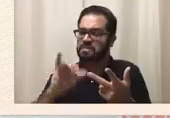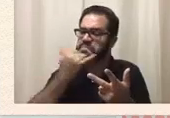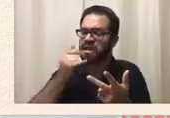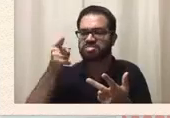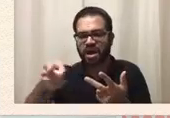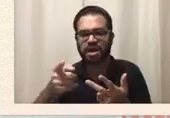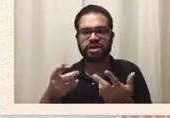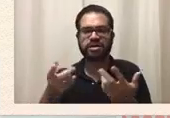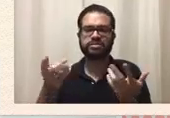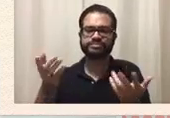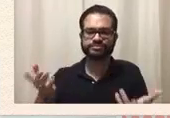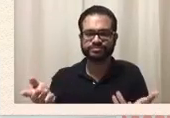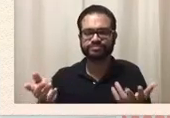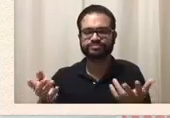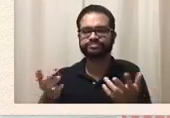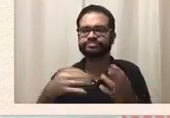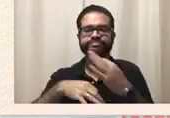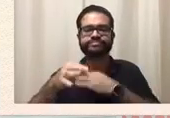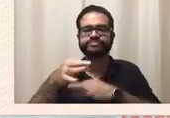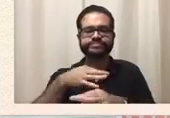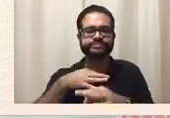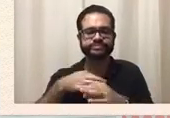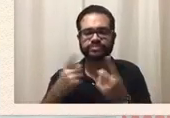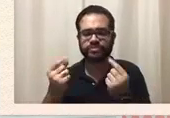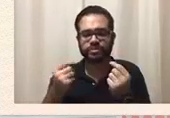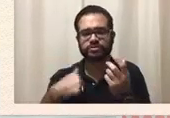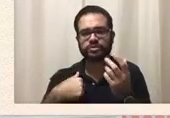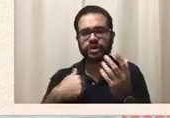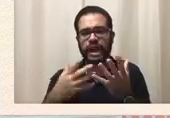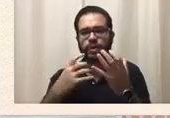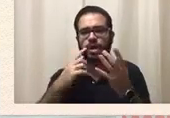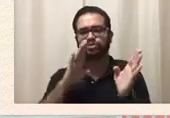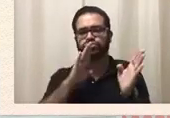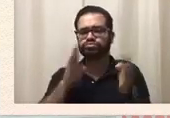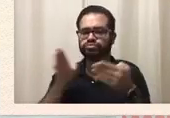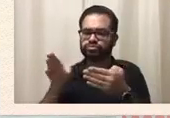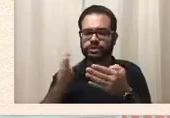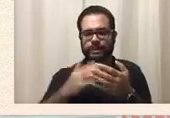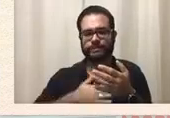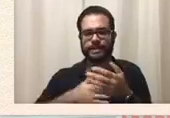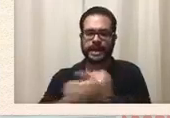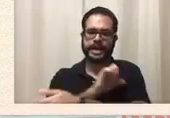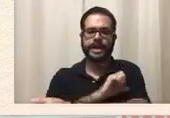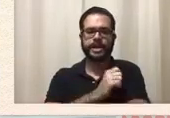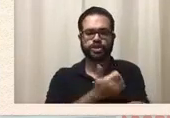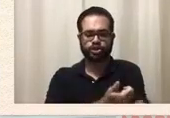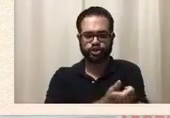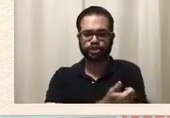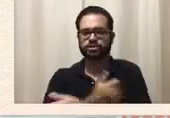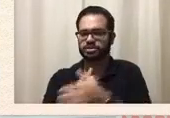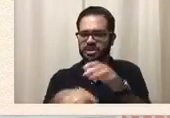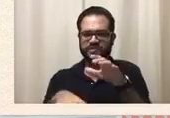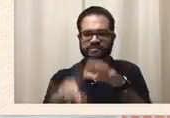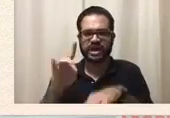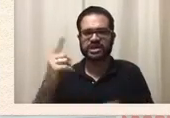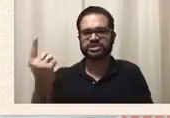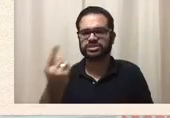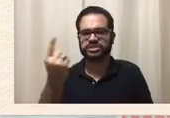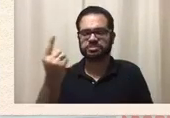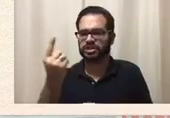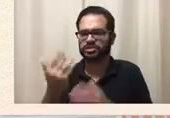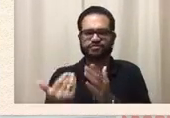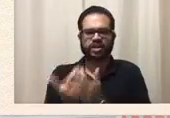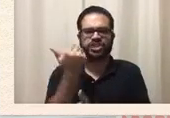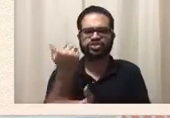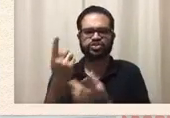Instead, I wanted to redirect my energies, find something fresh to do to turn my mood